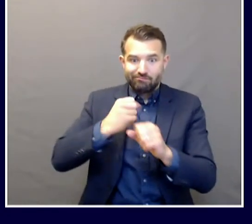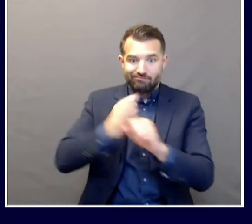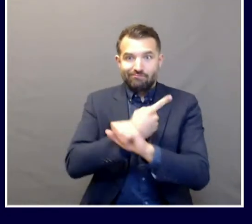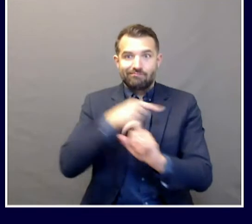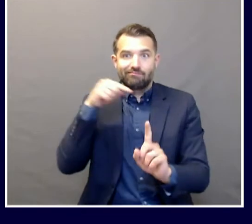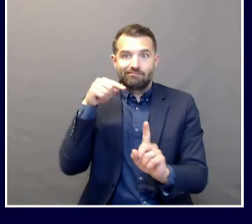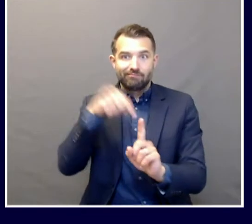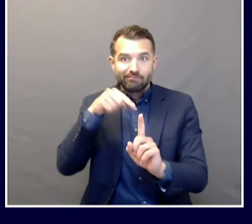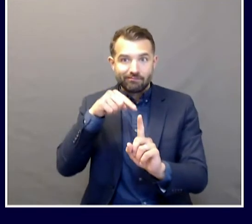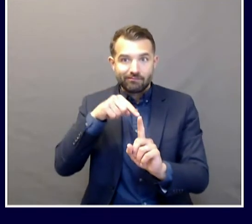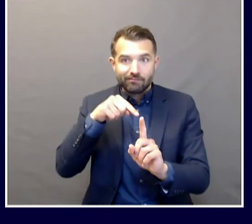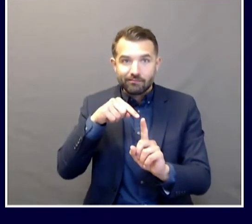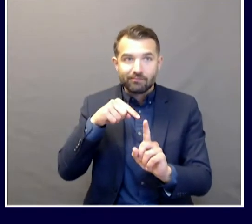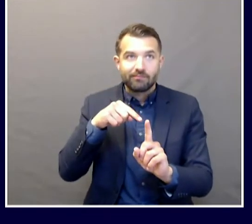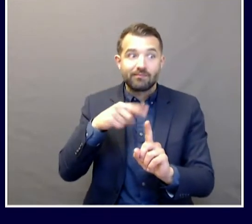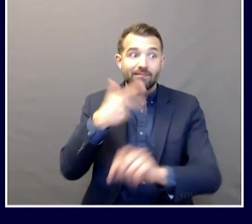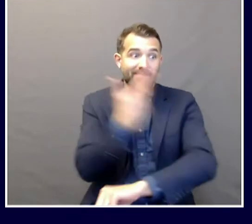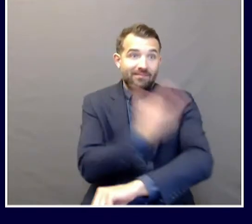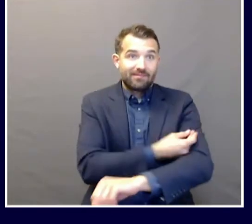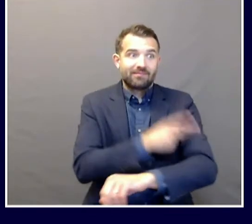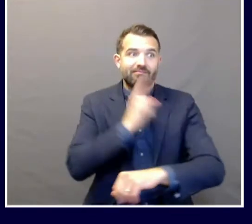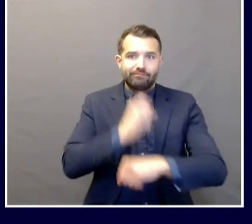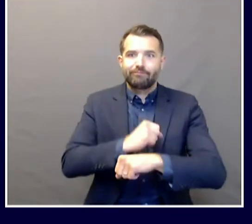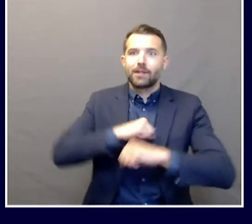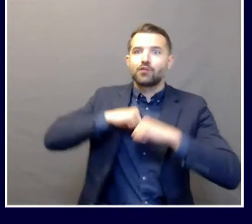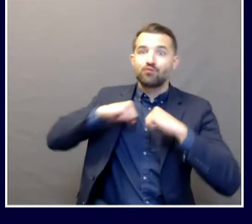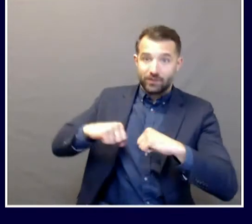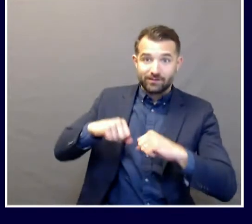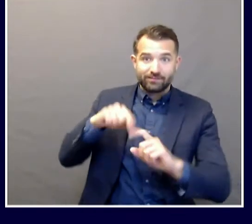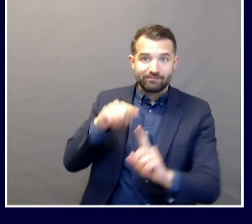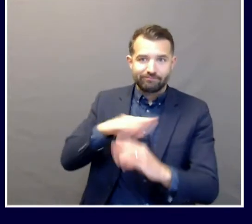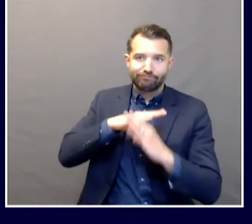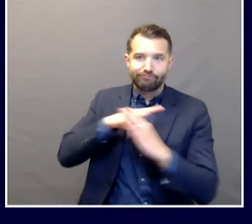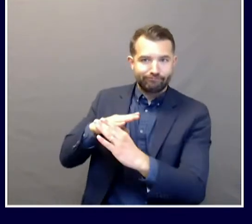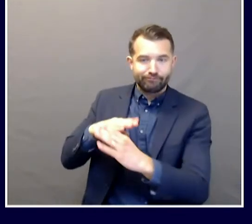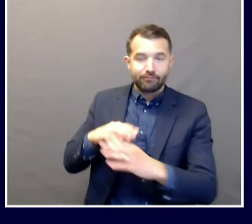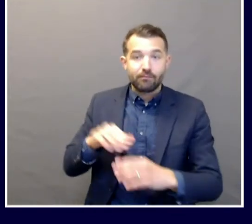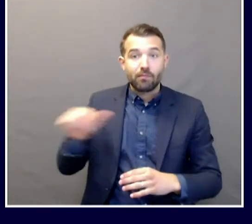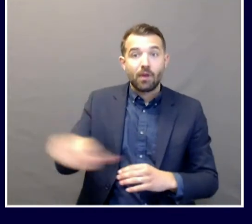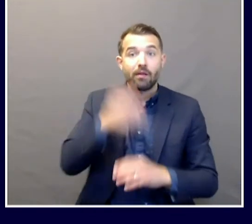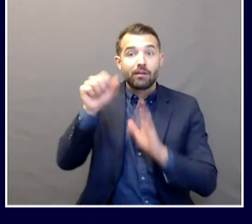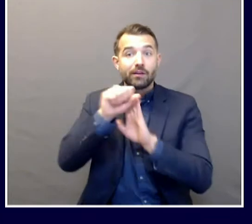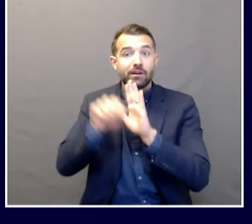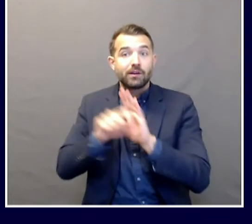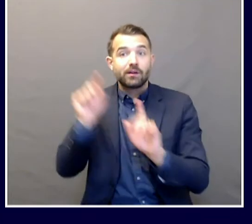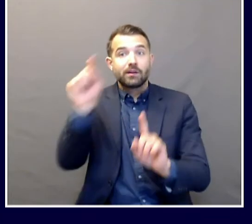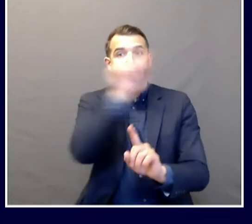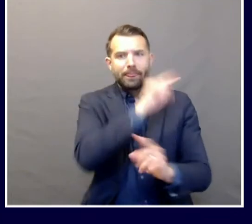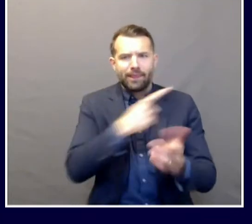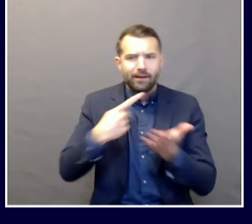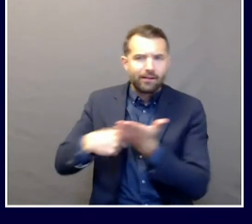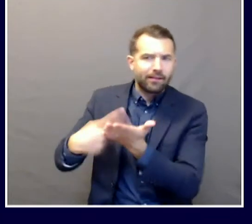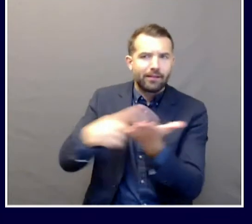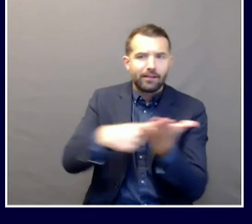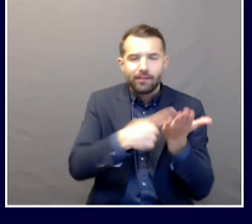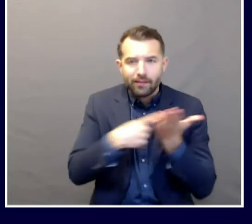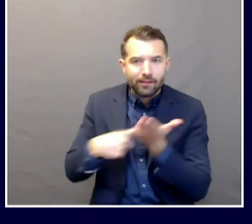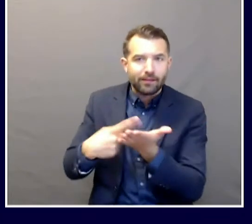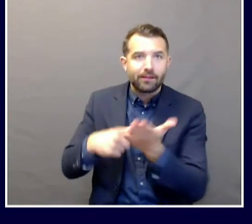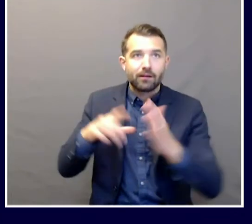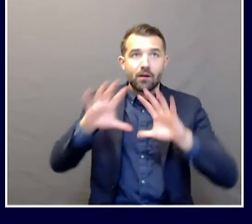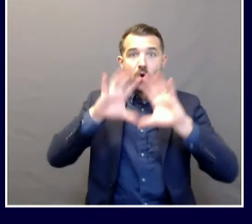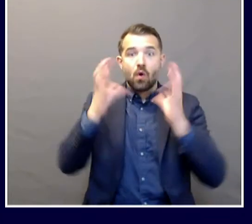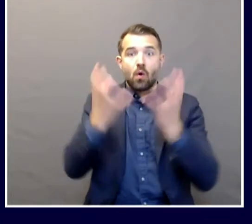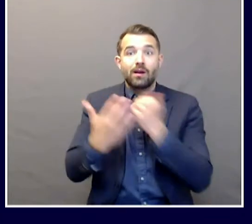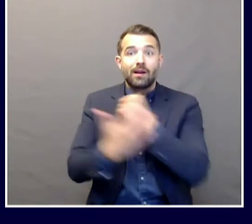there is discussion out there about what's going on in other states. Indeed, or what's going on in other countries. And shouldn't we be afraid about that? Well, we